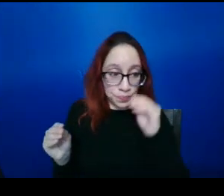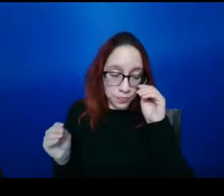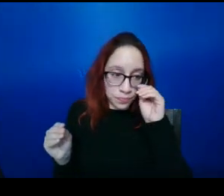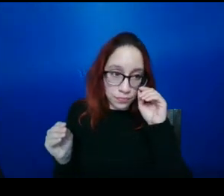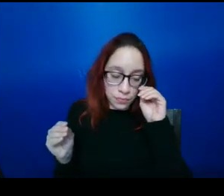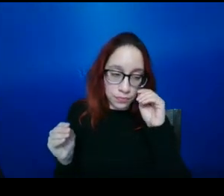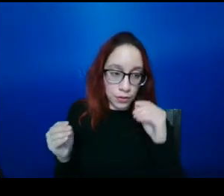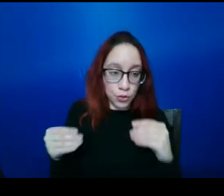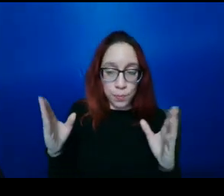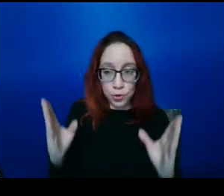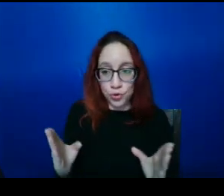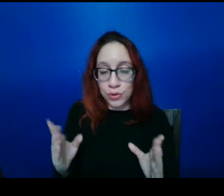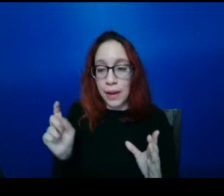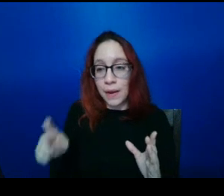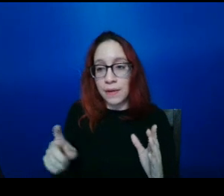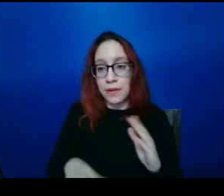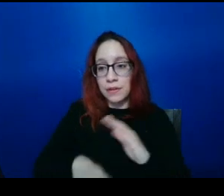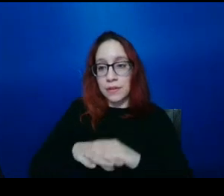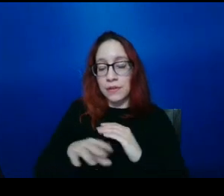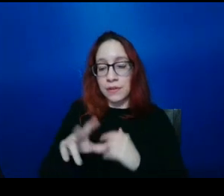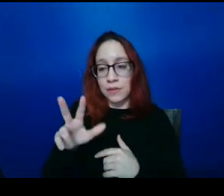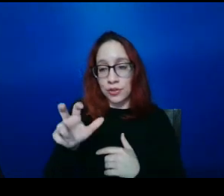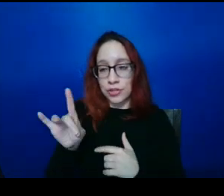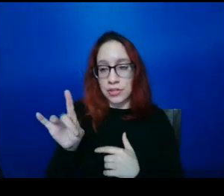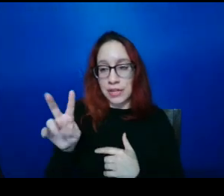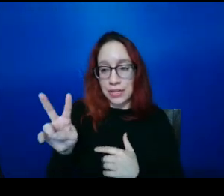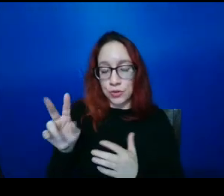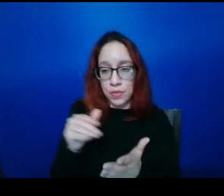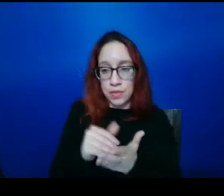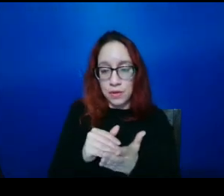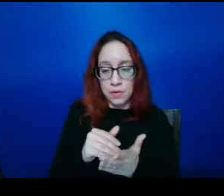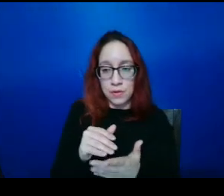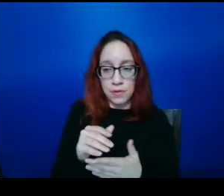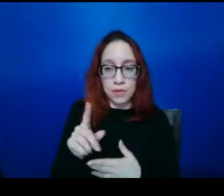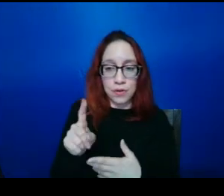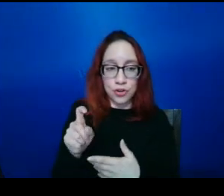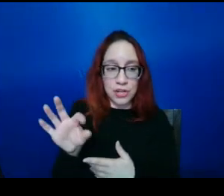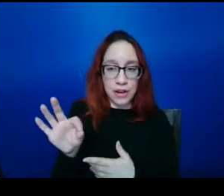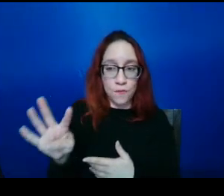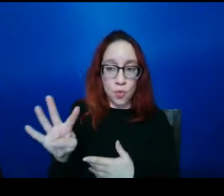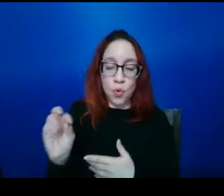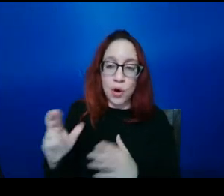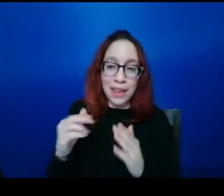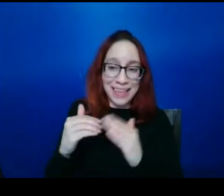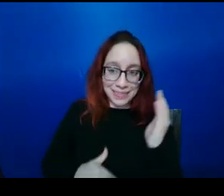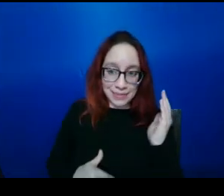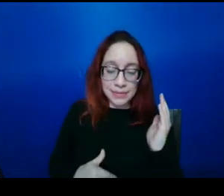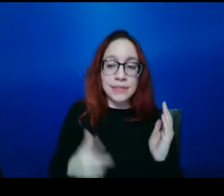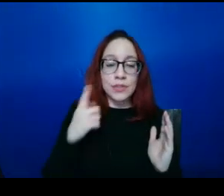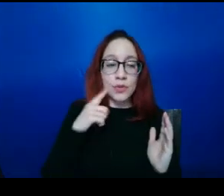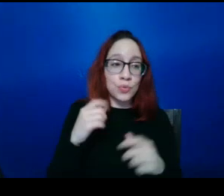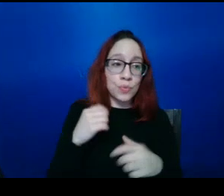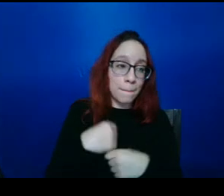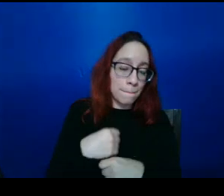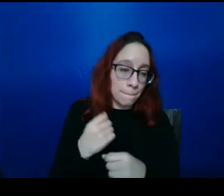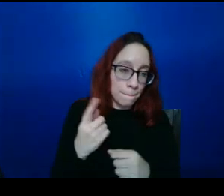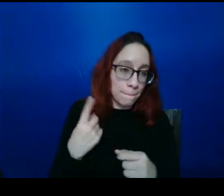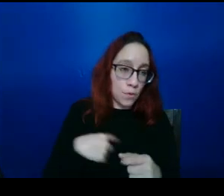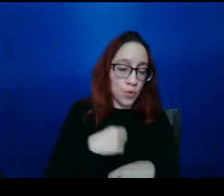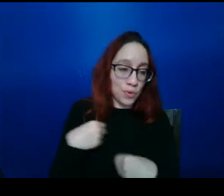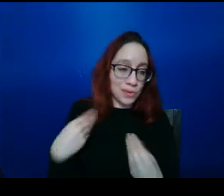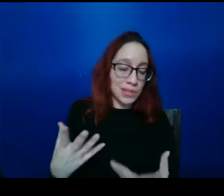an user, have to be $382,000 194 or less. So in order for us to be able to give